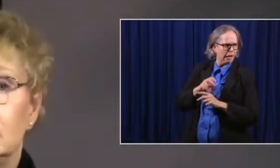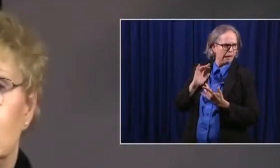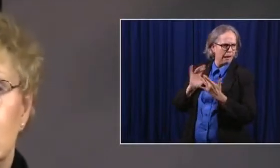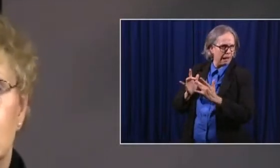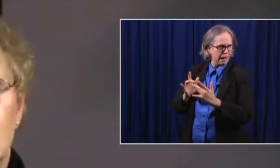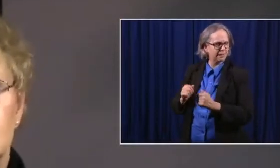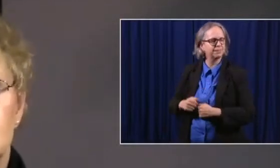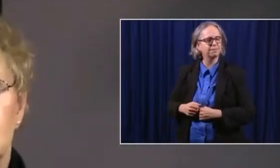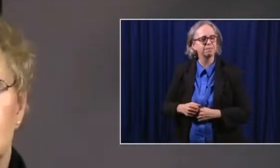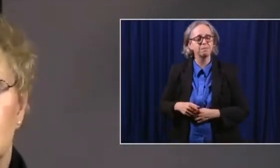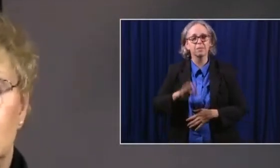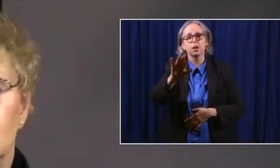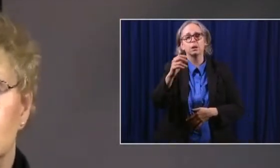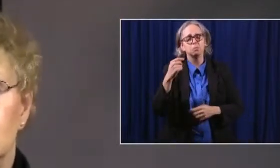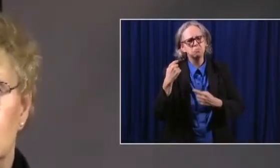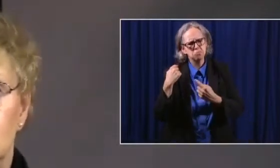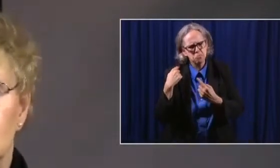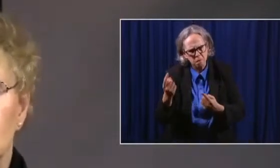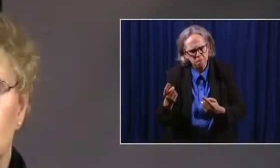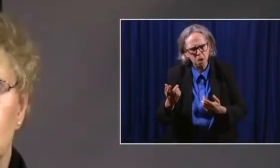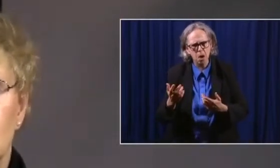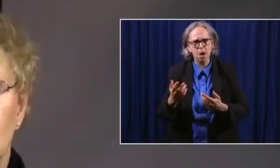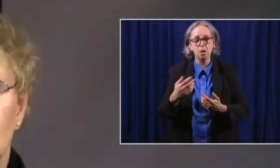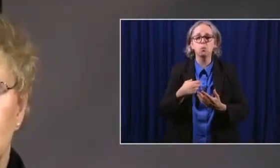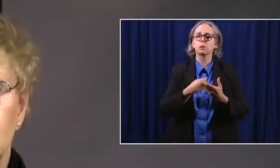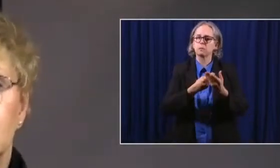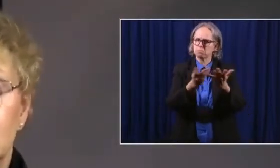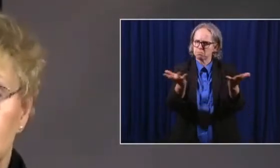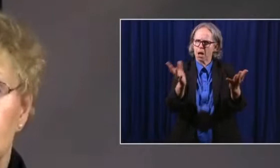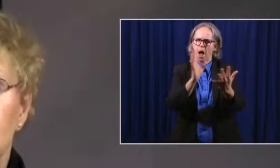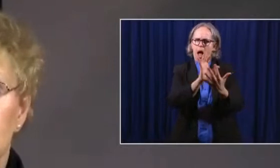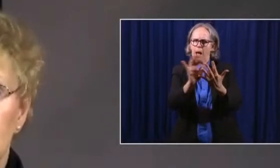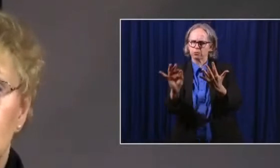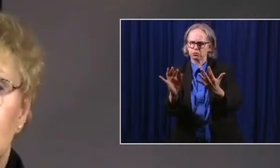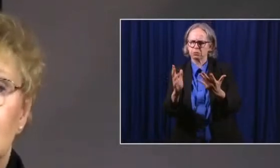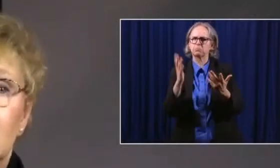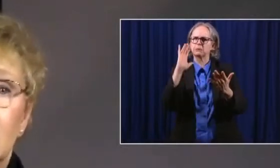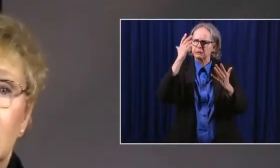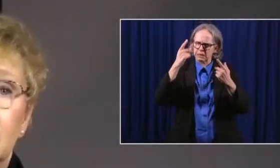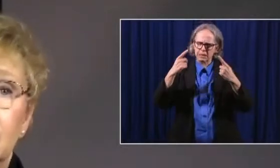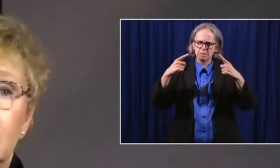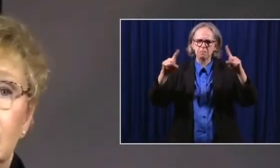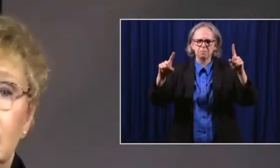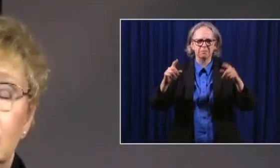with campus-wide adoption, of course, of the usual protocol, health assessment,